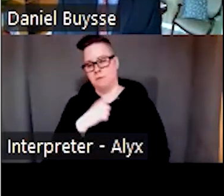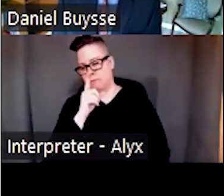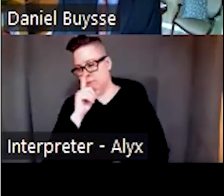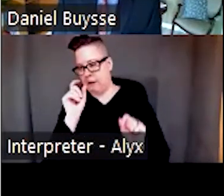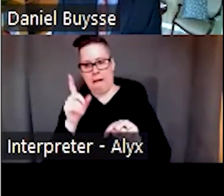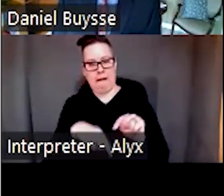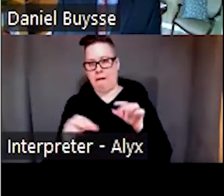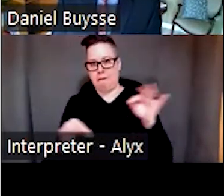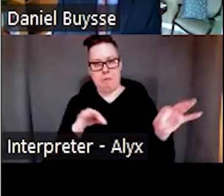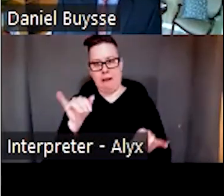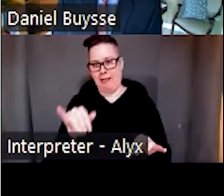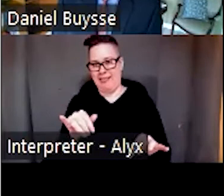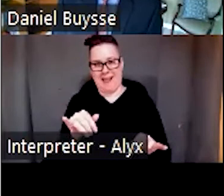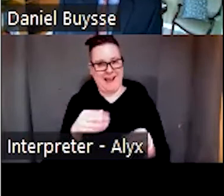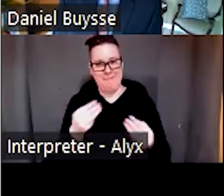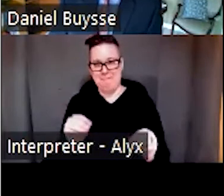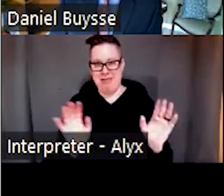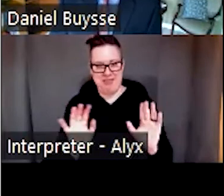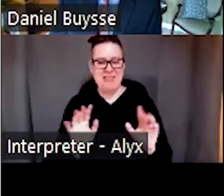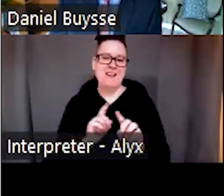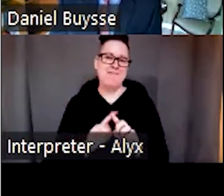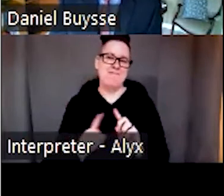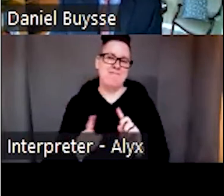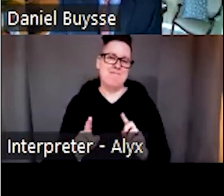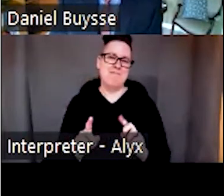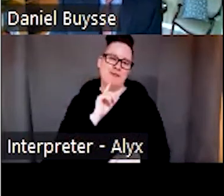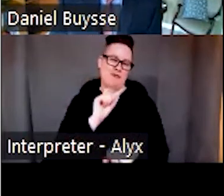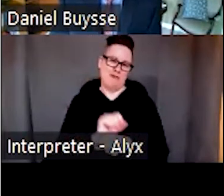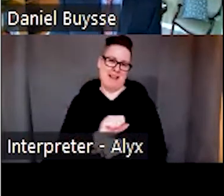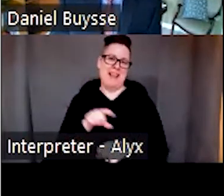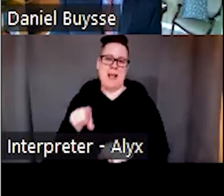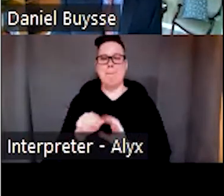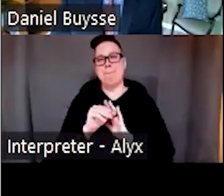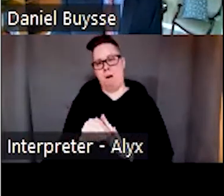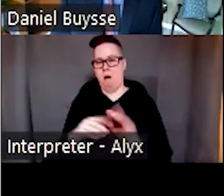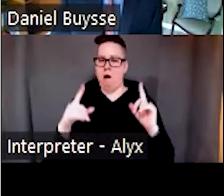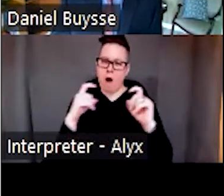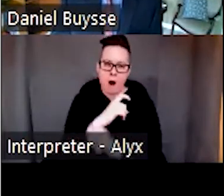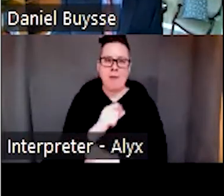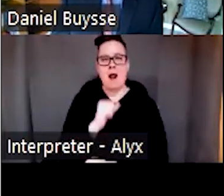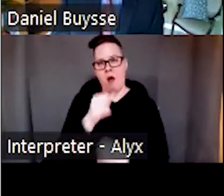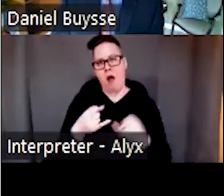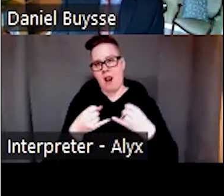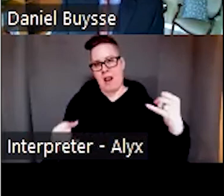to explain that to you, but essentially it just empirically models these complex nonlinear interactions between